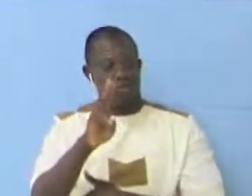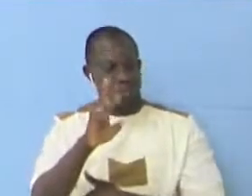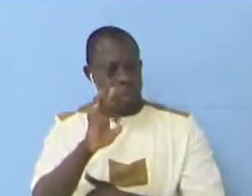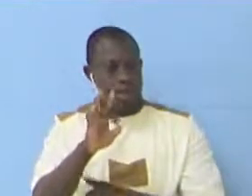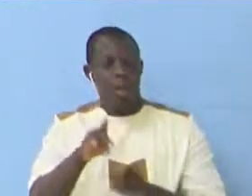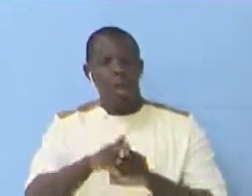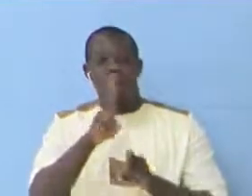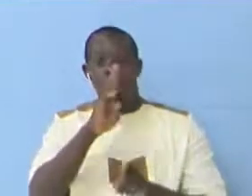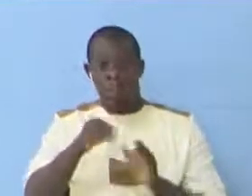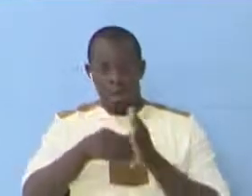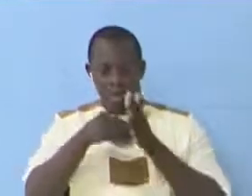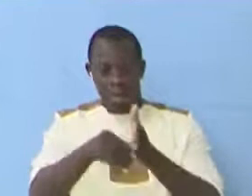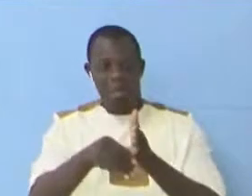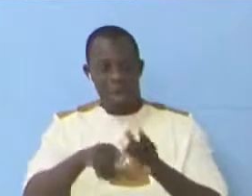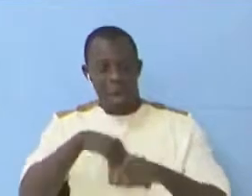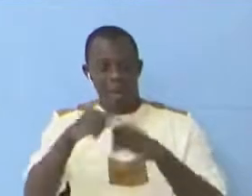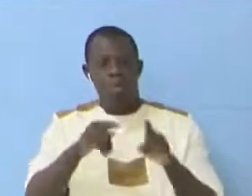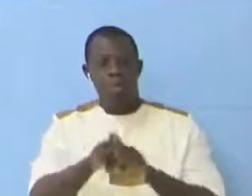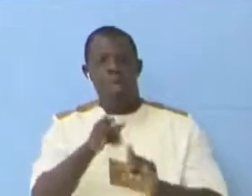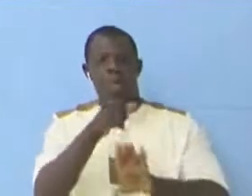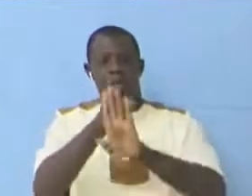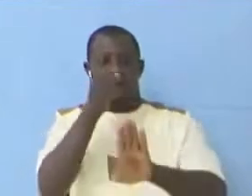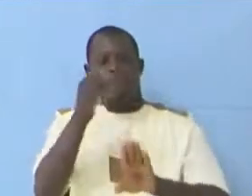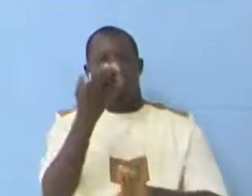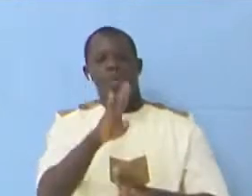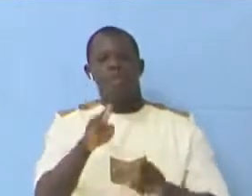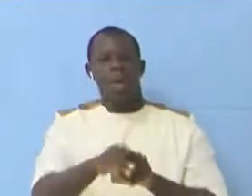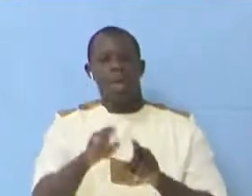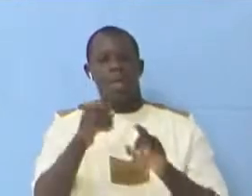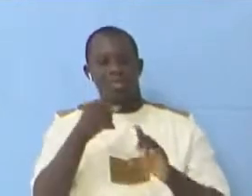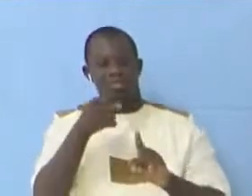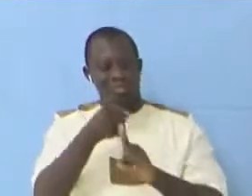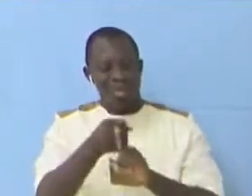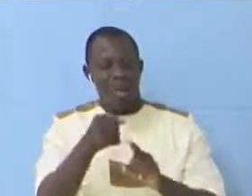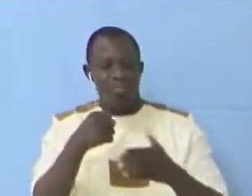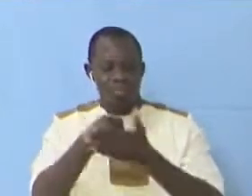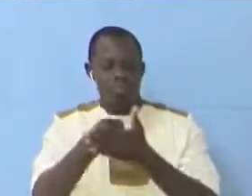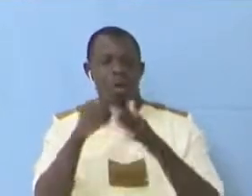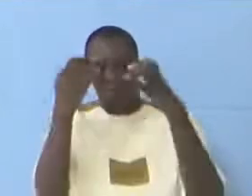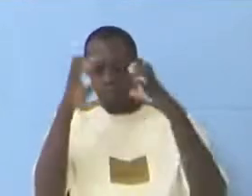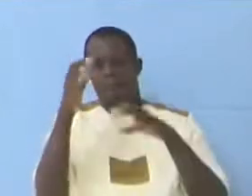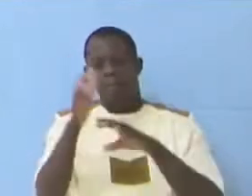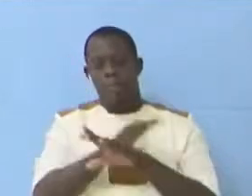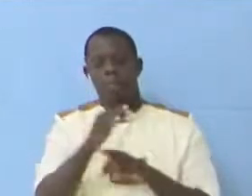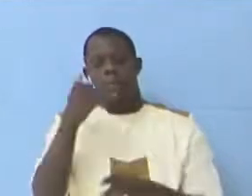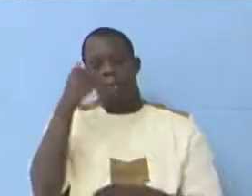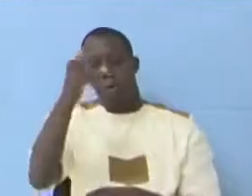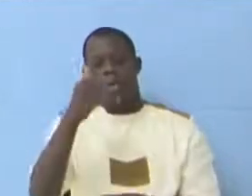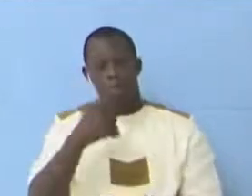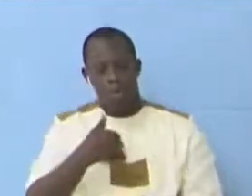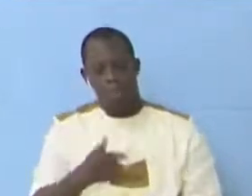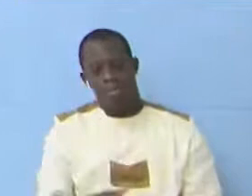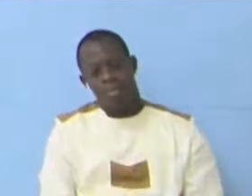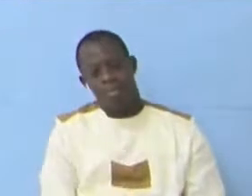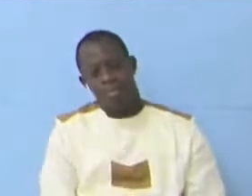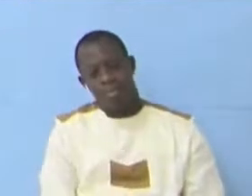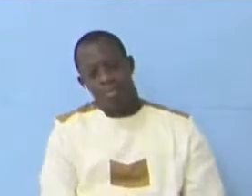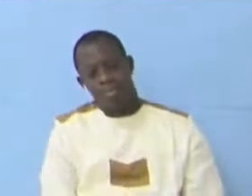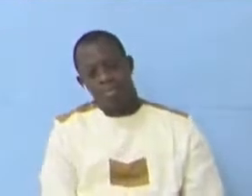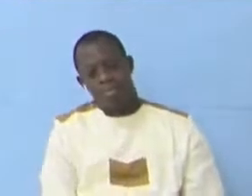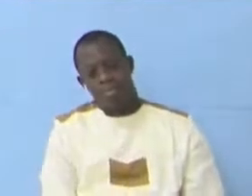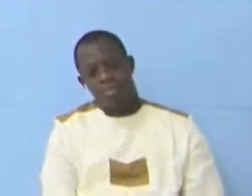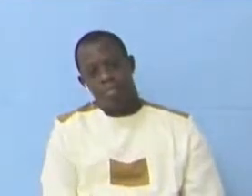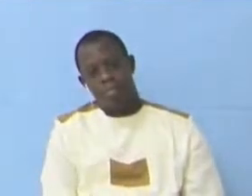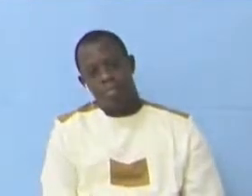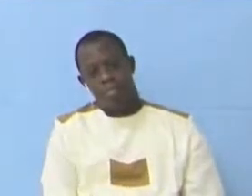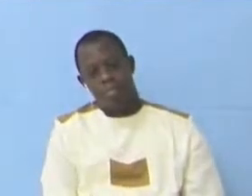me. yaakaar naa ba ma nekkee Budfoot ba tey rek ak ki nga xam ne ni moo jiite woon buntu bi saytu wàlli xam yëdu